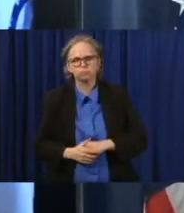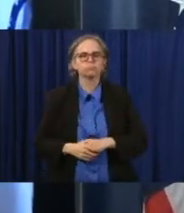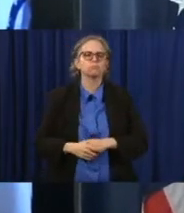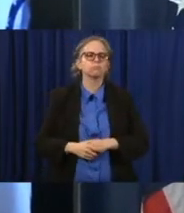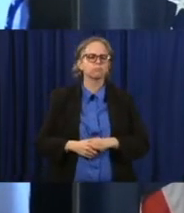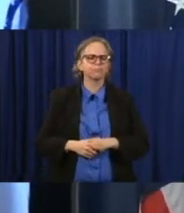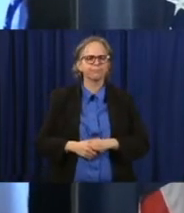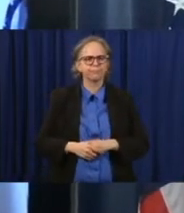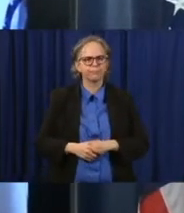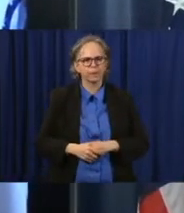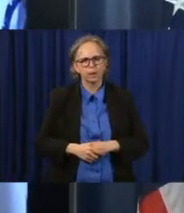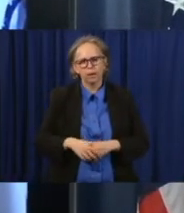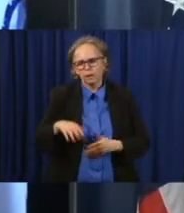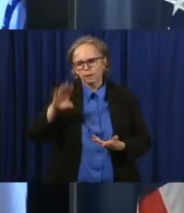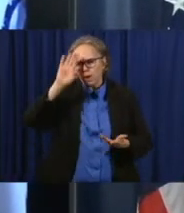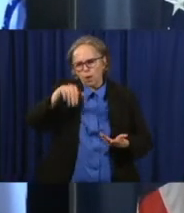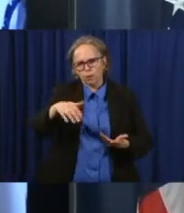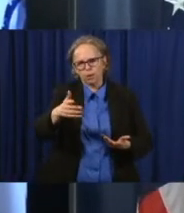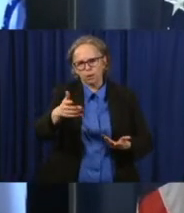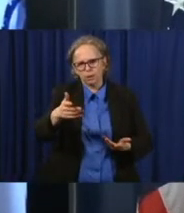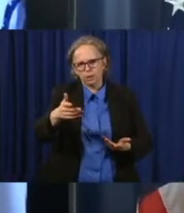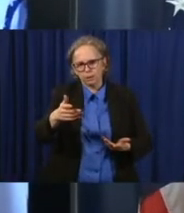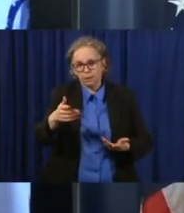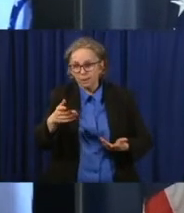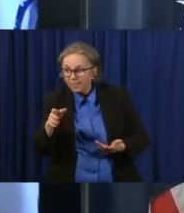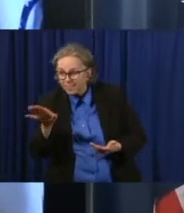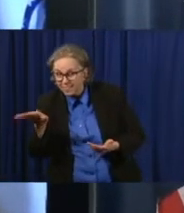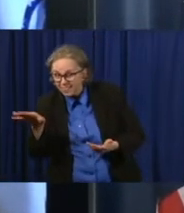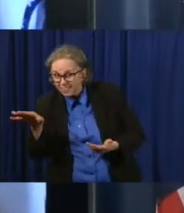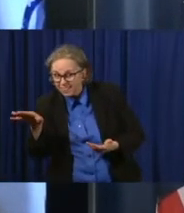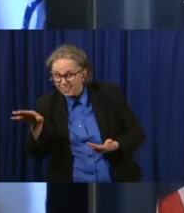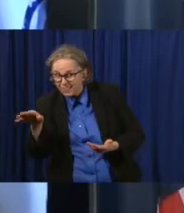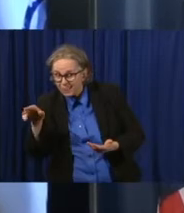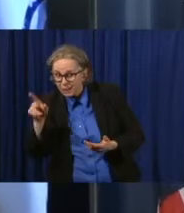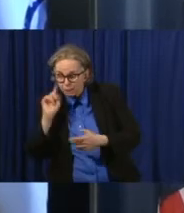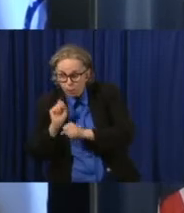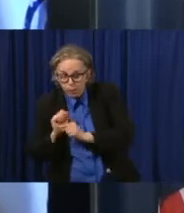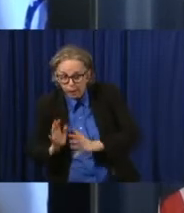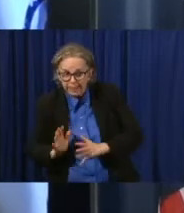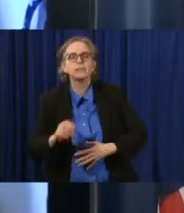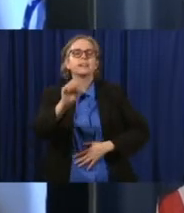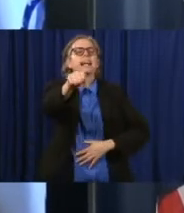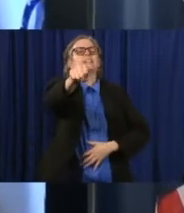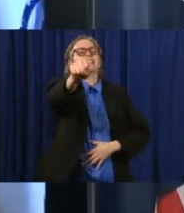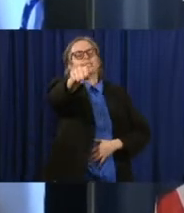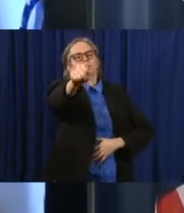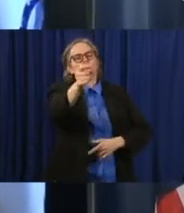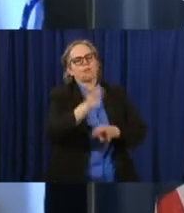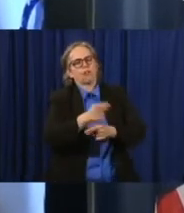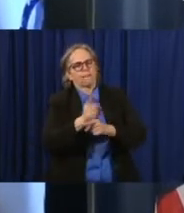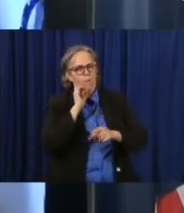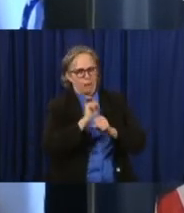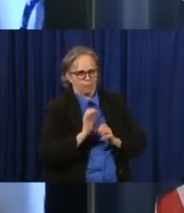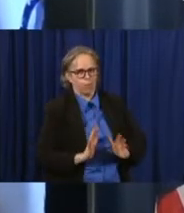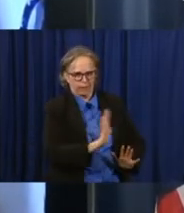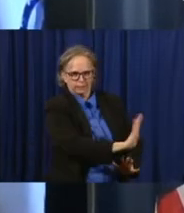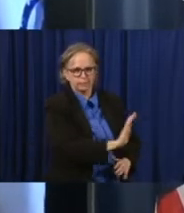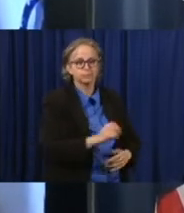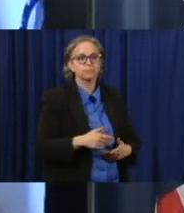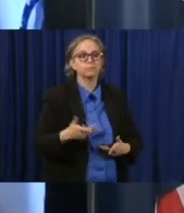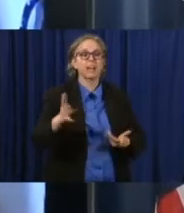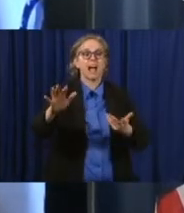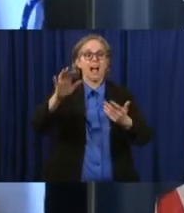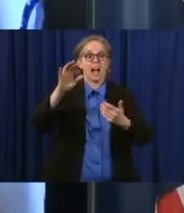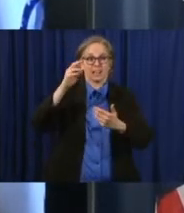there's... Right, that's for the employees. Yeah. Yes. And then as I stated, for the people that live